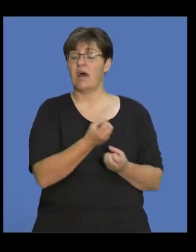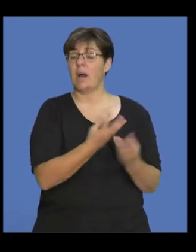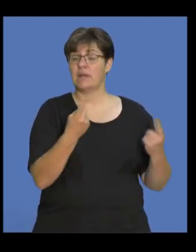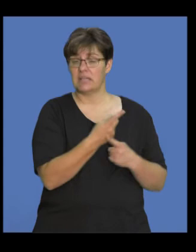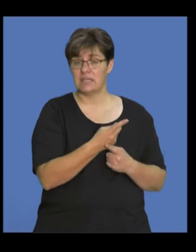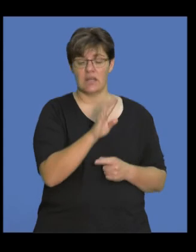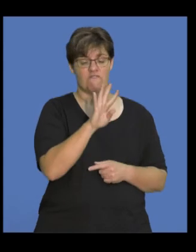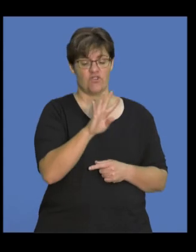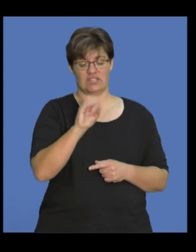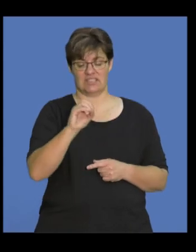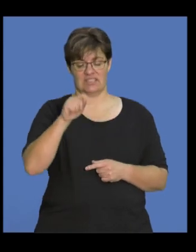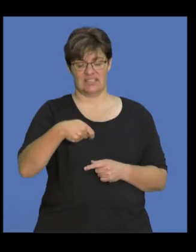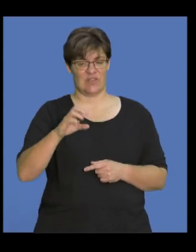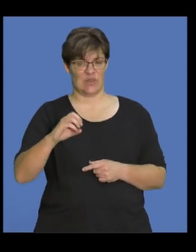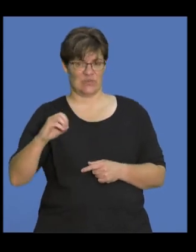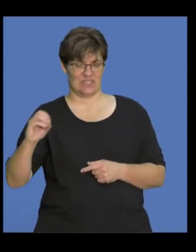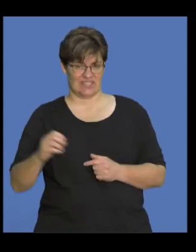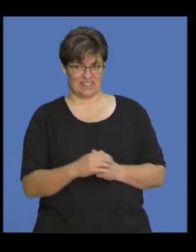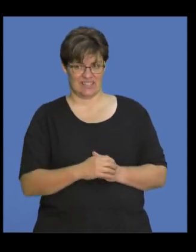has 40,000 here,